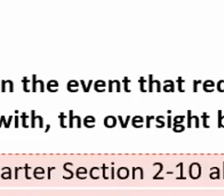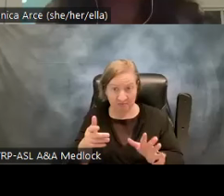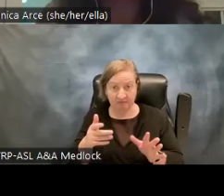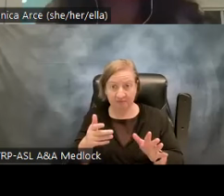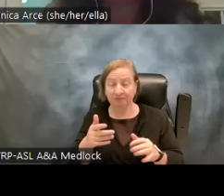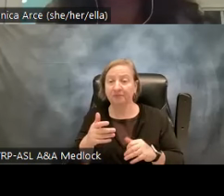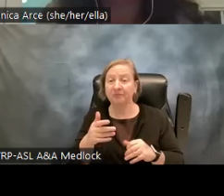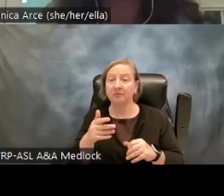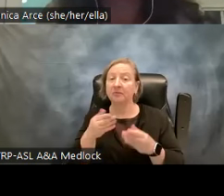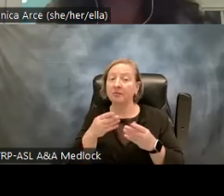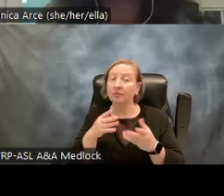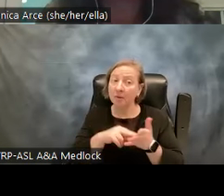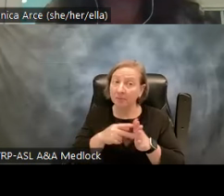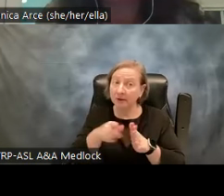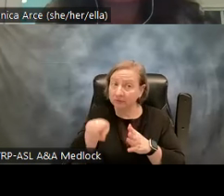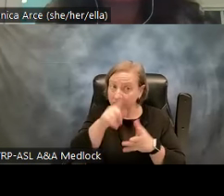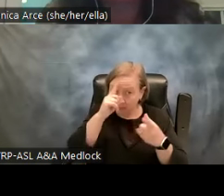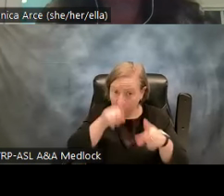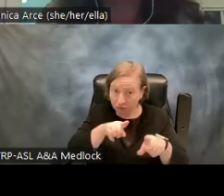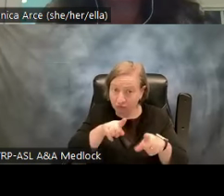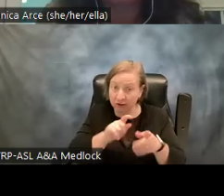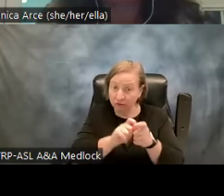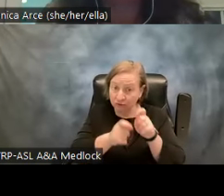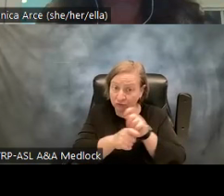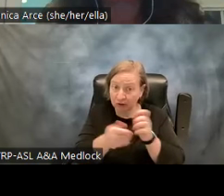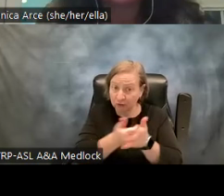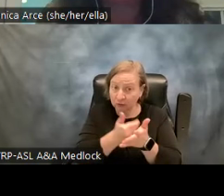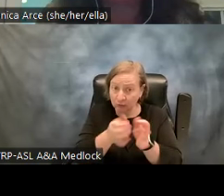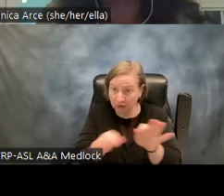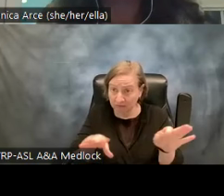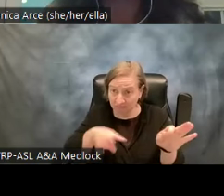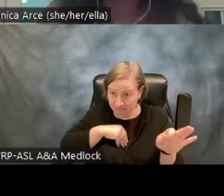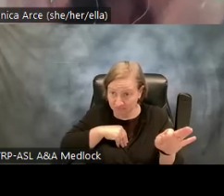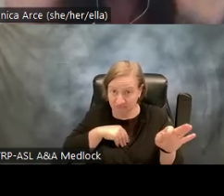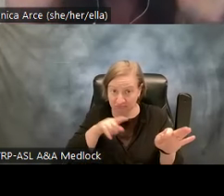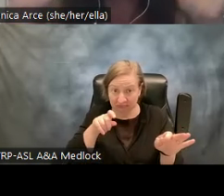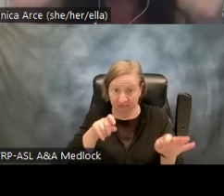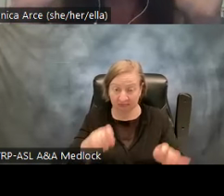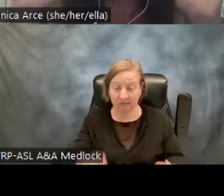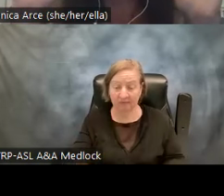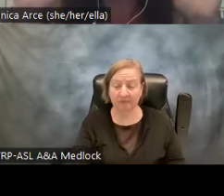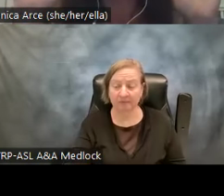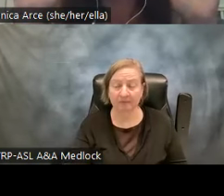general agreement to changing from what it was to the proposed change?